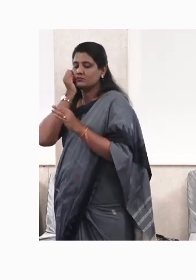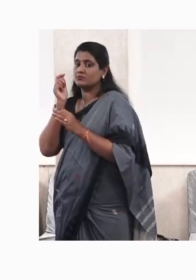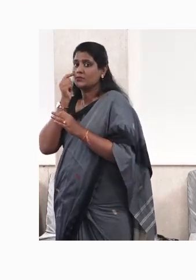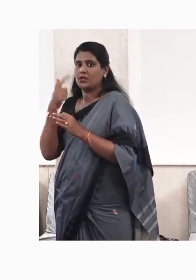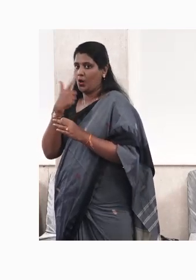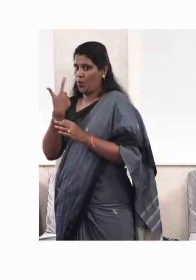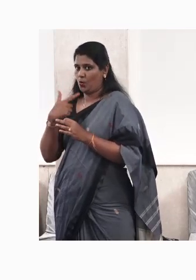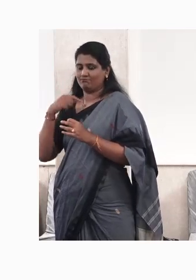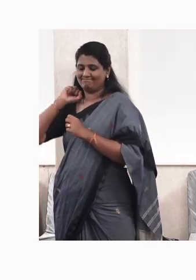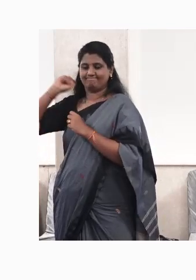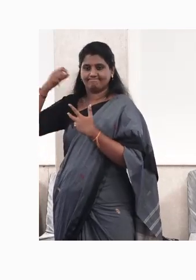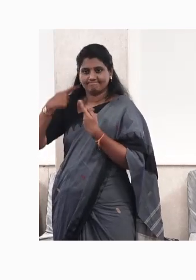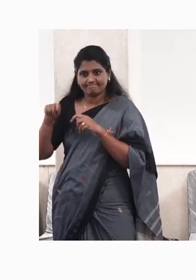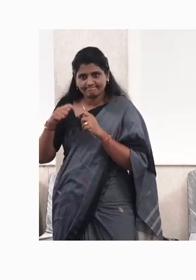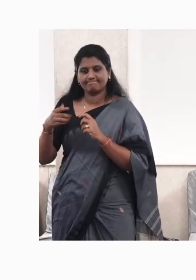attempted it.